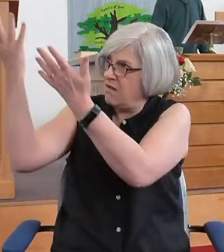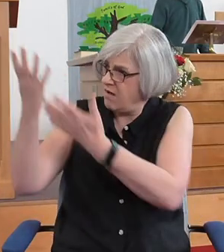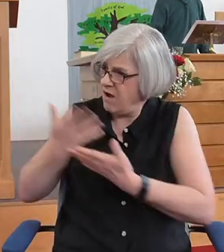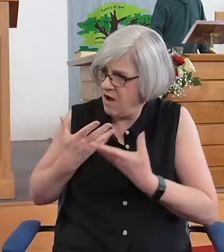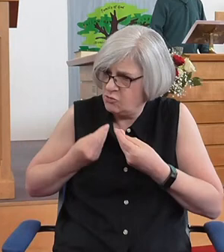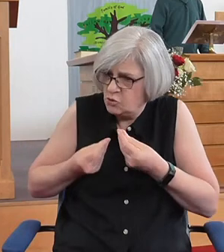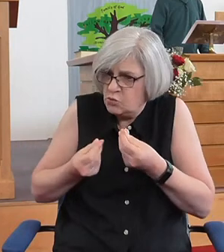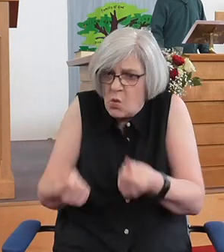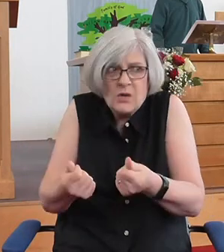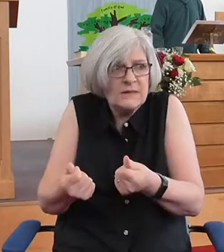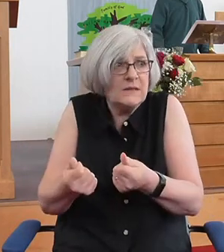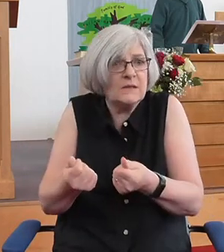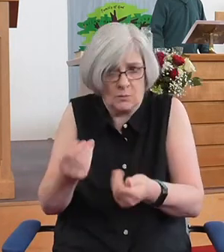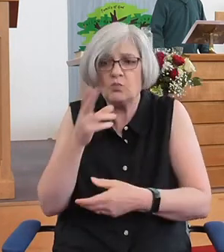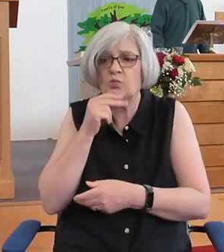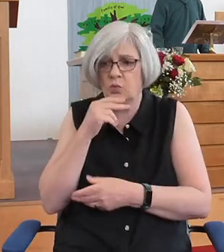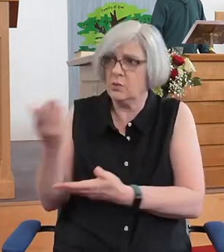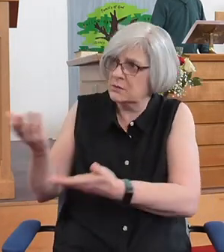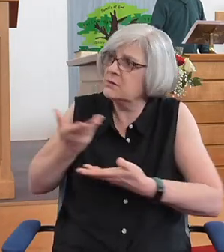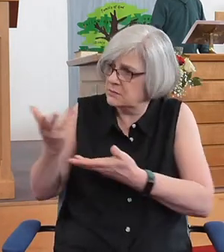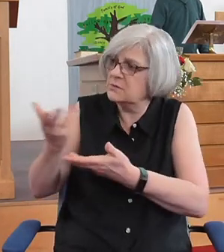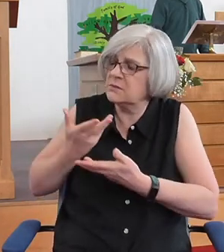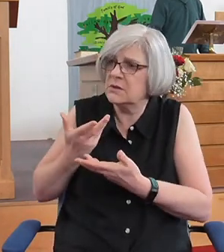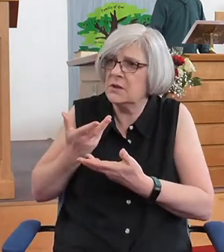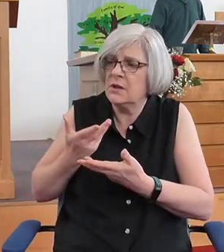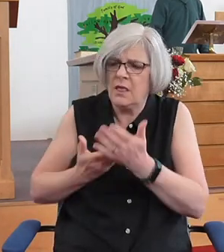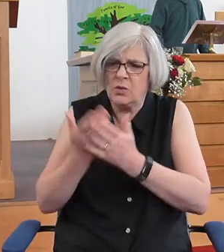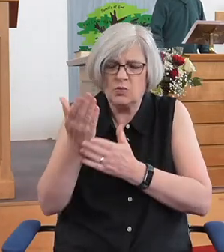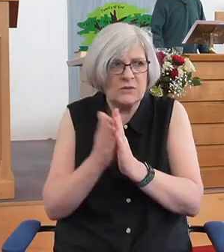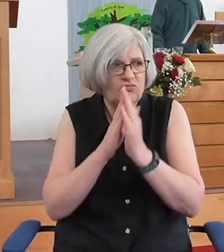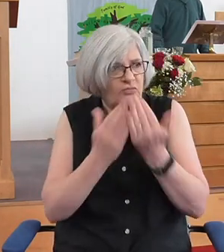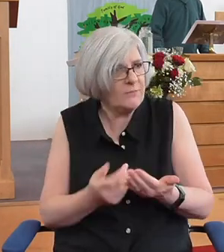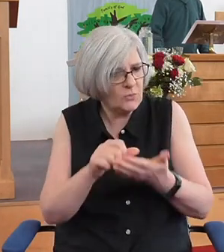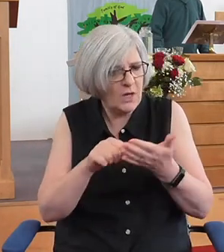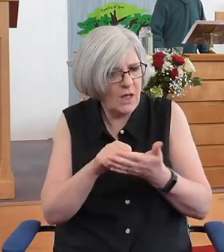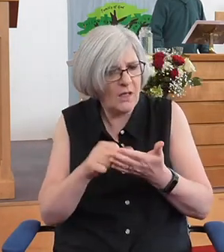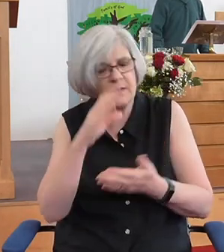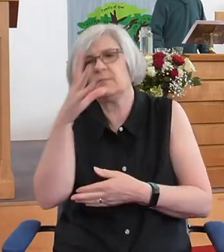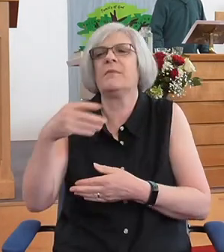us through Scripture, the Spirit, the Church.